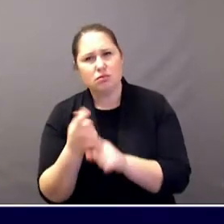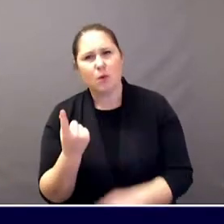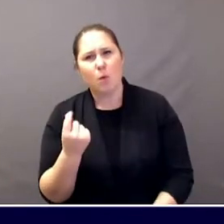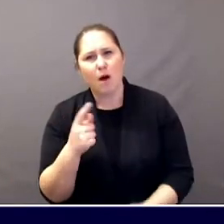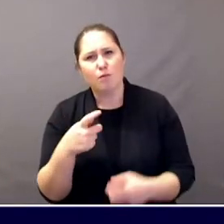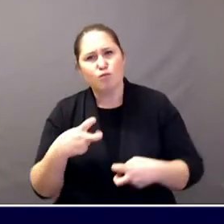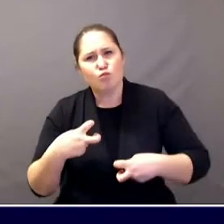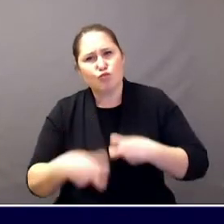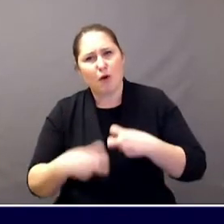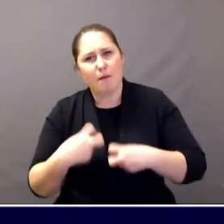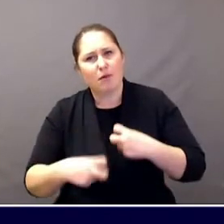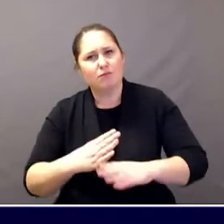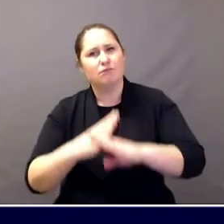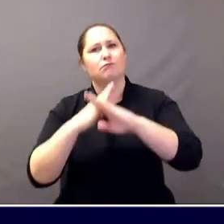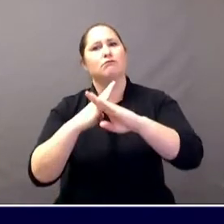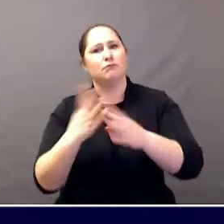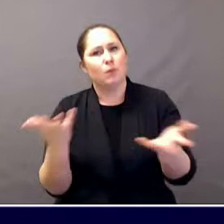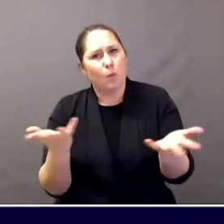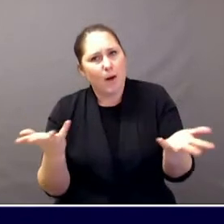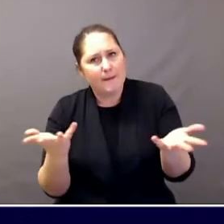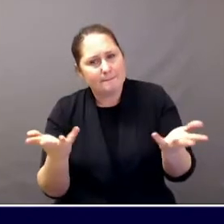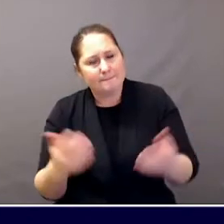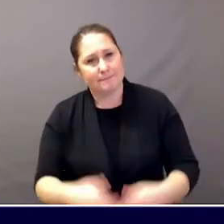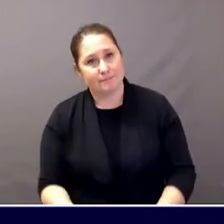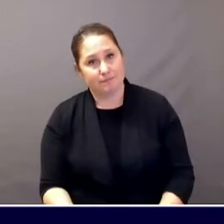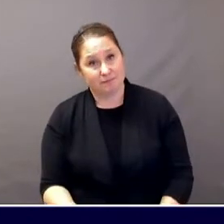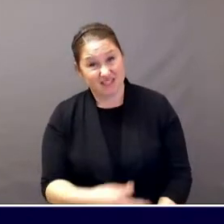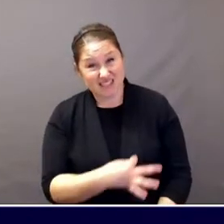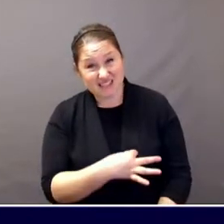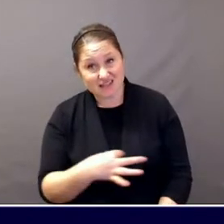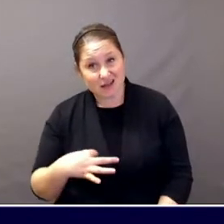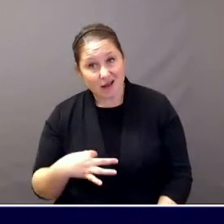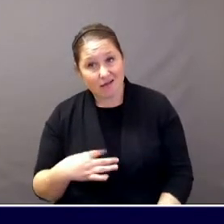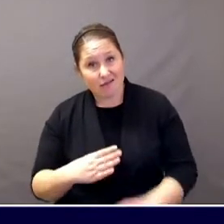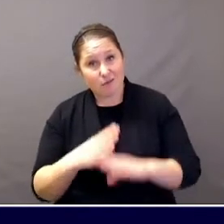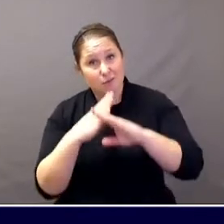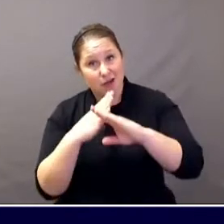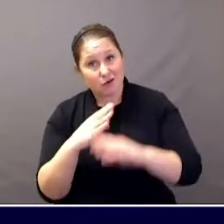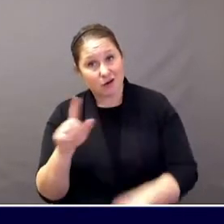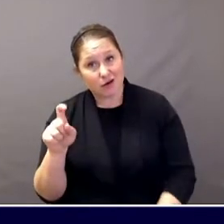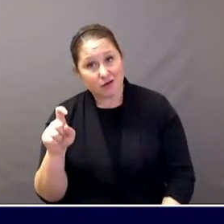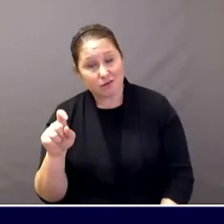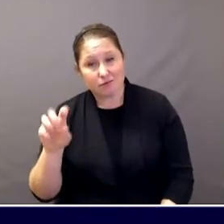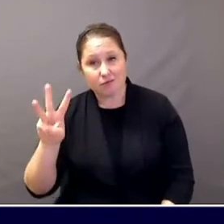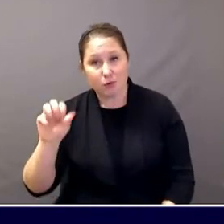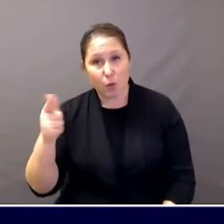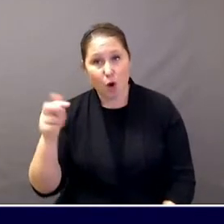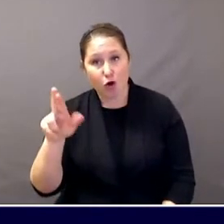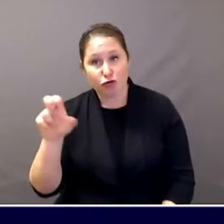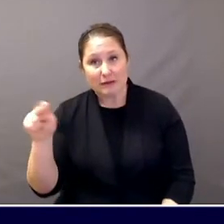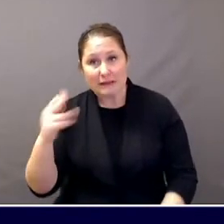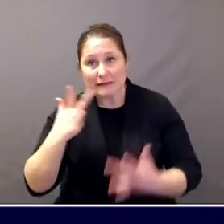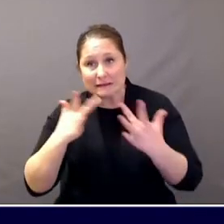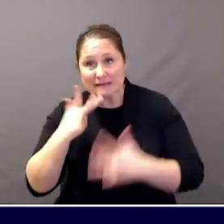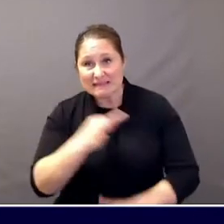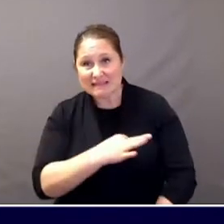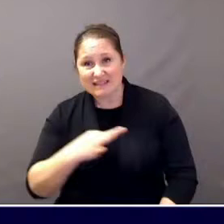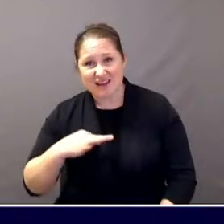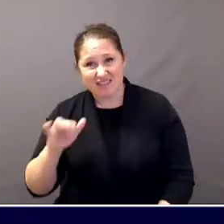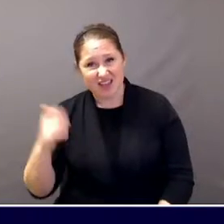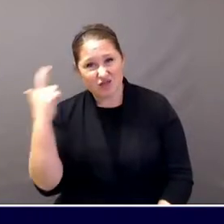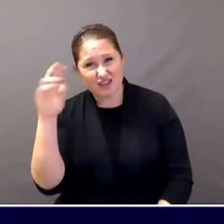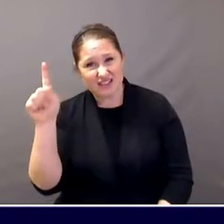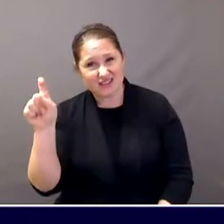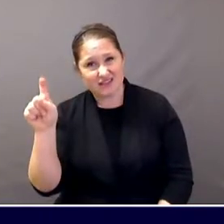things up? And more specifically, has there been a staffing problem with Walgreens, which is something that we've heard? I